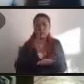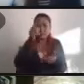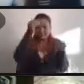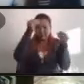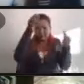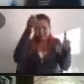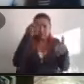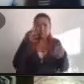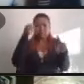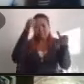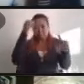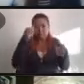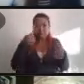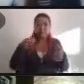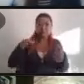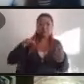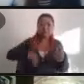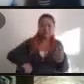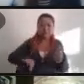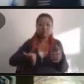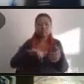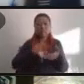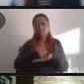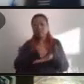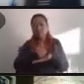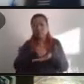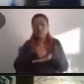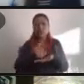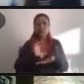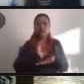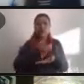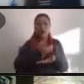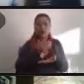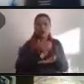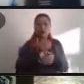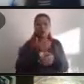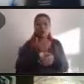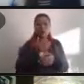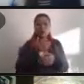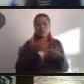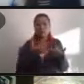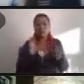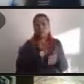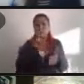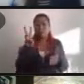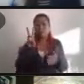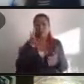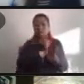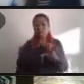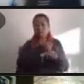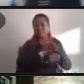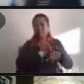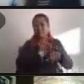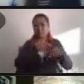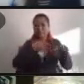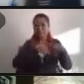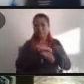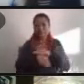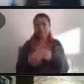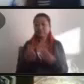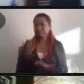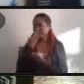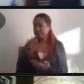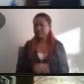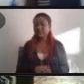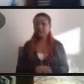available as links through our public-facing website. Thank you.